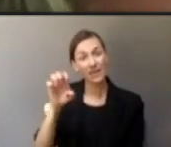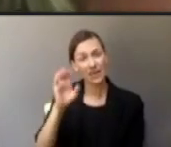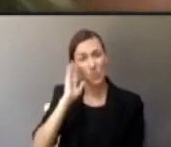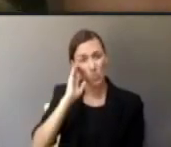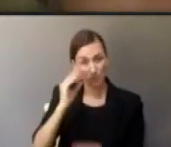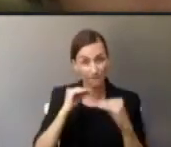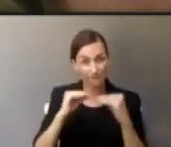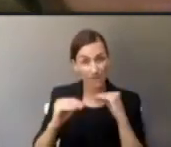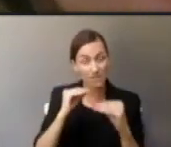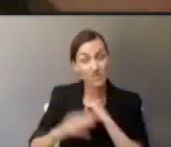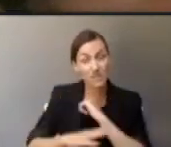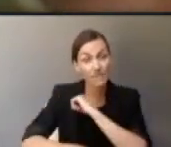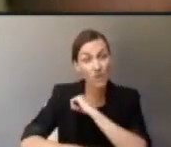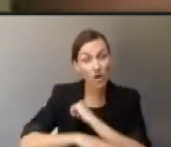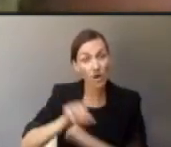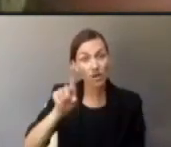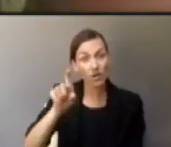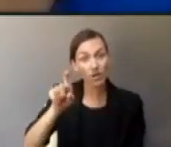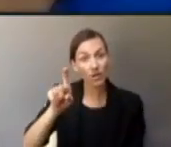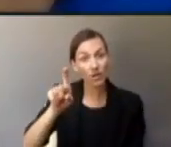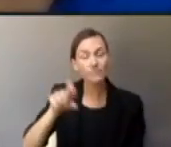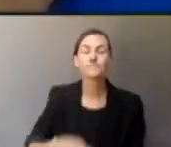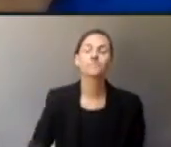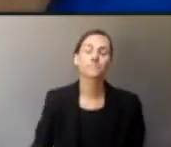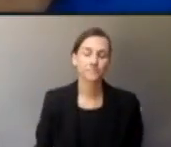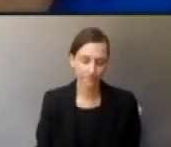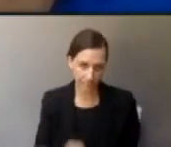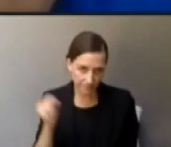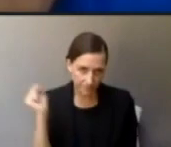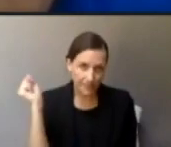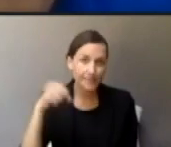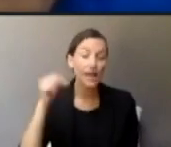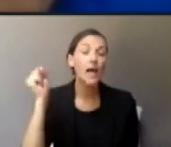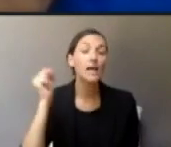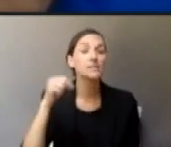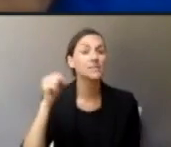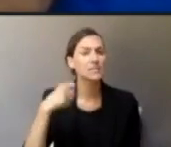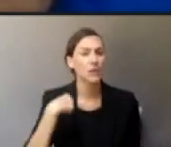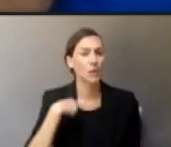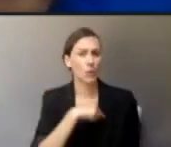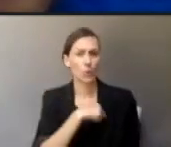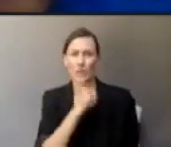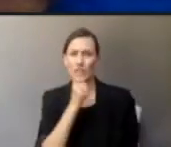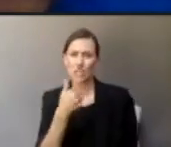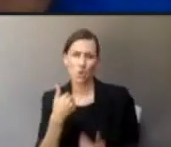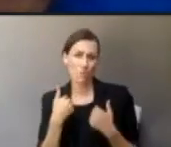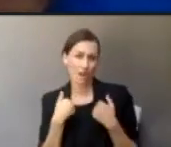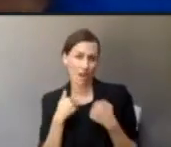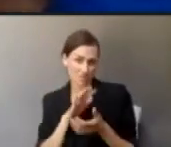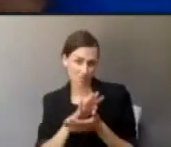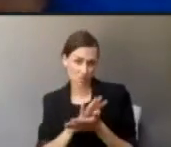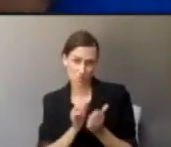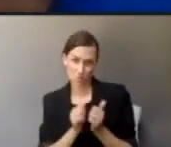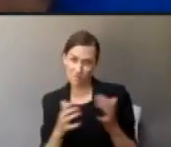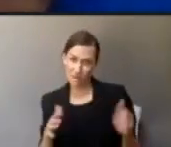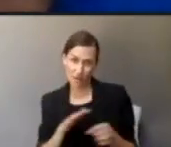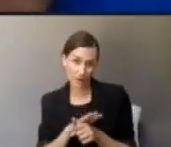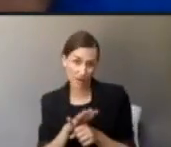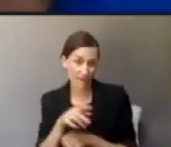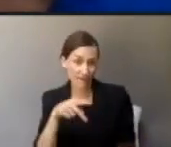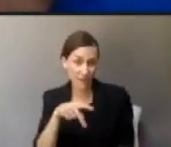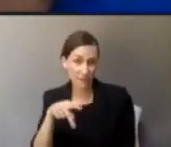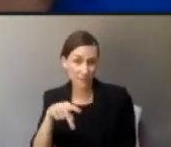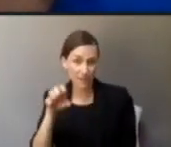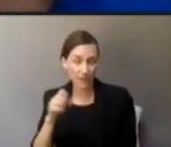in the fall? Yeah, to my knowledge, we don't have schools that don't have enough PPE. And